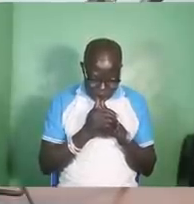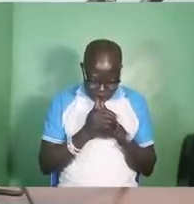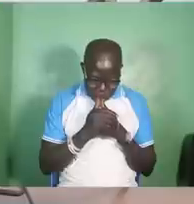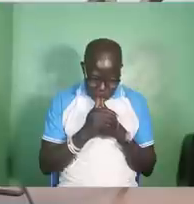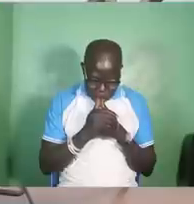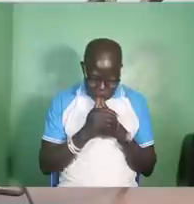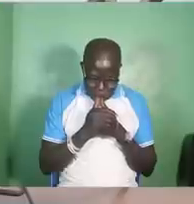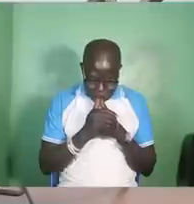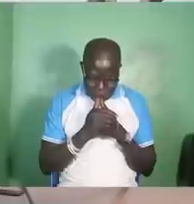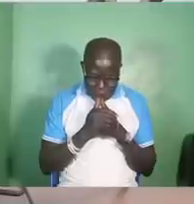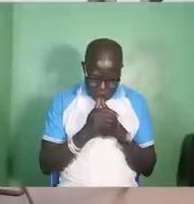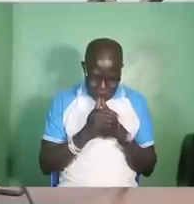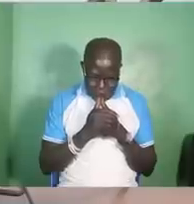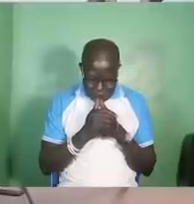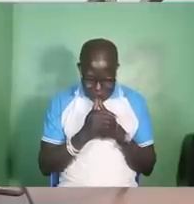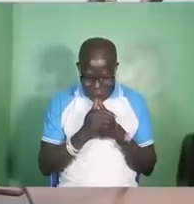yo yo risi,